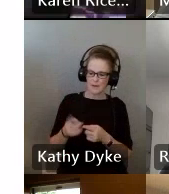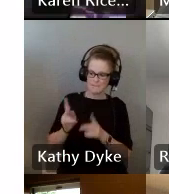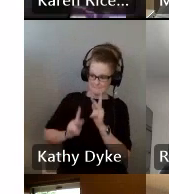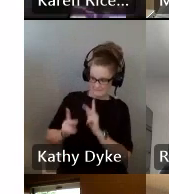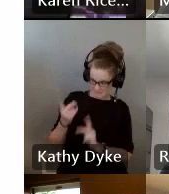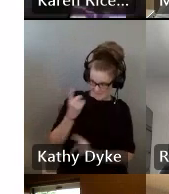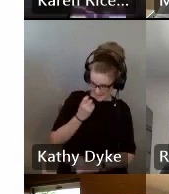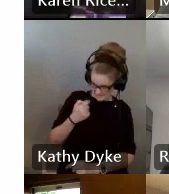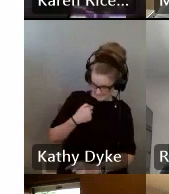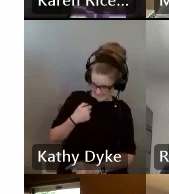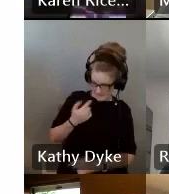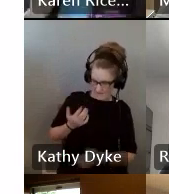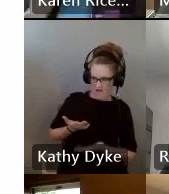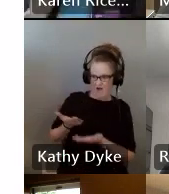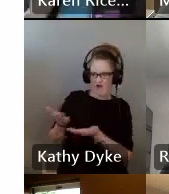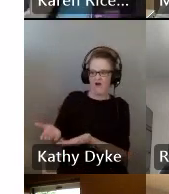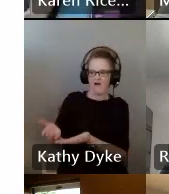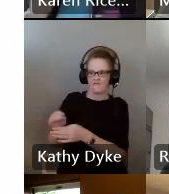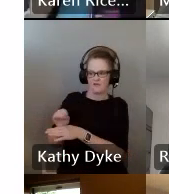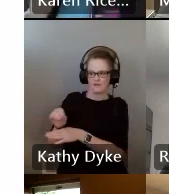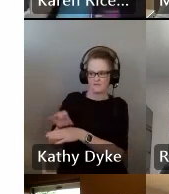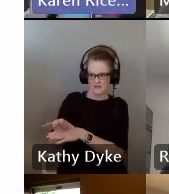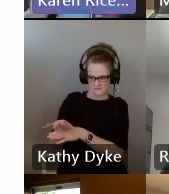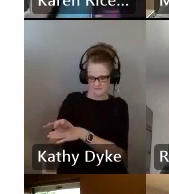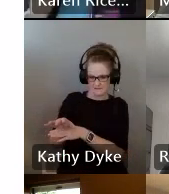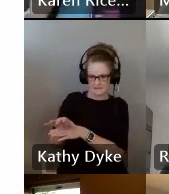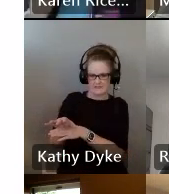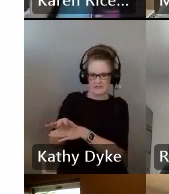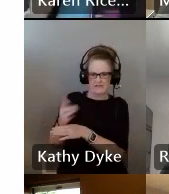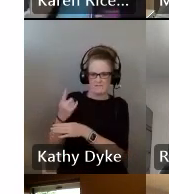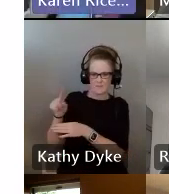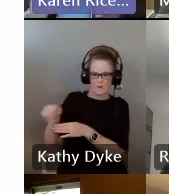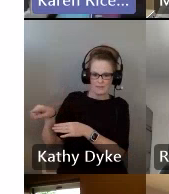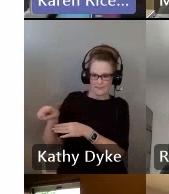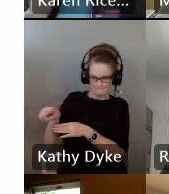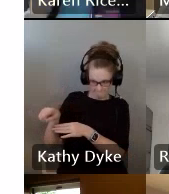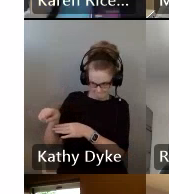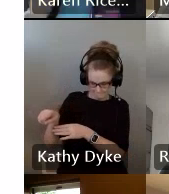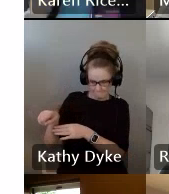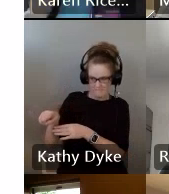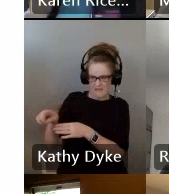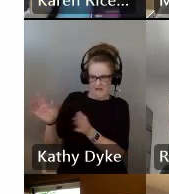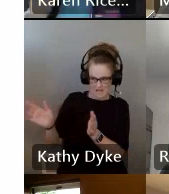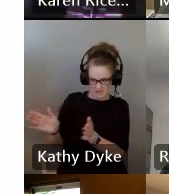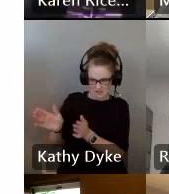me, I offer that advice, and you know, for them, I encourage for them to, you